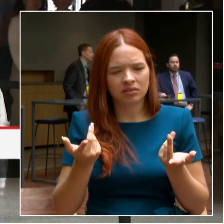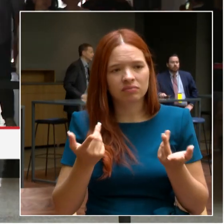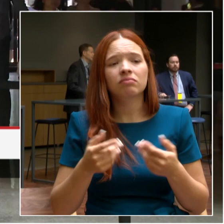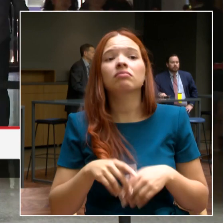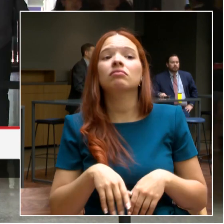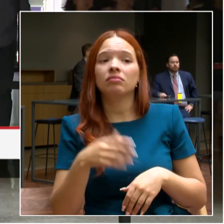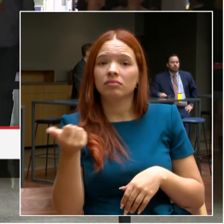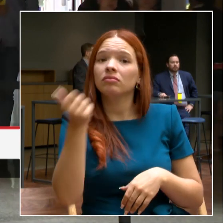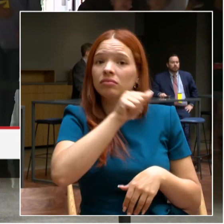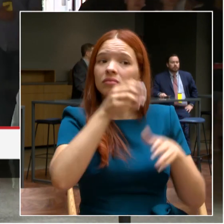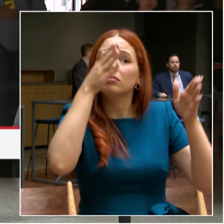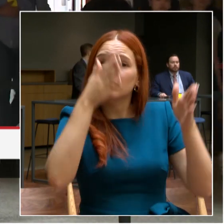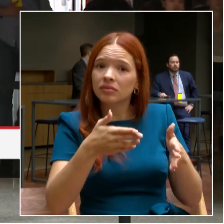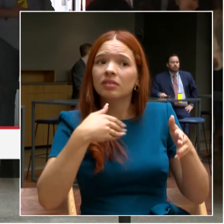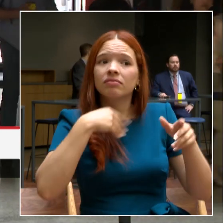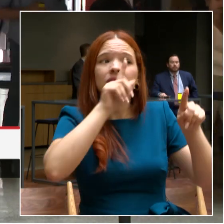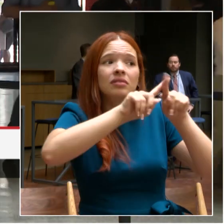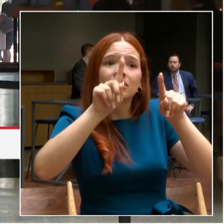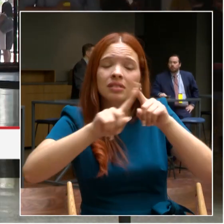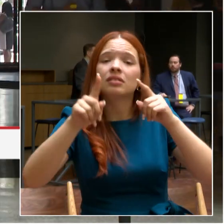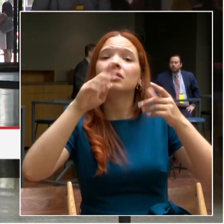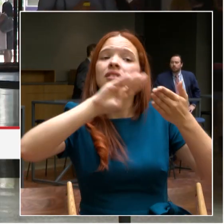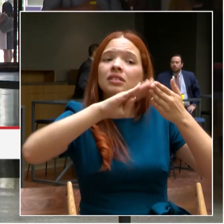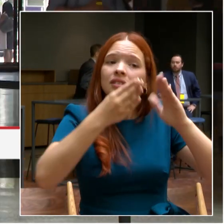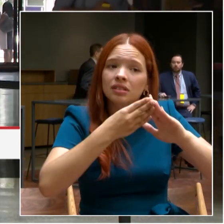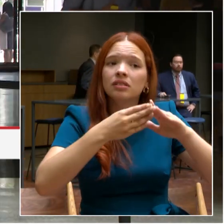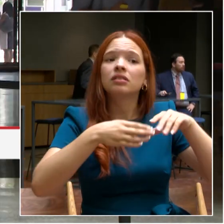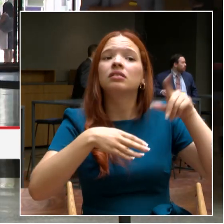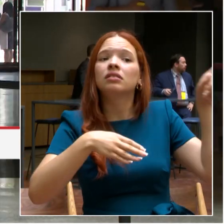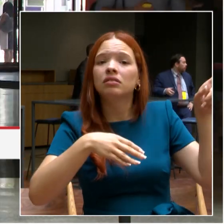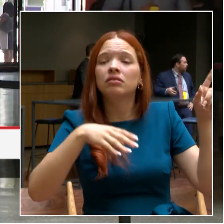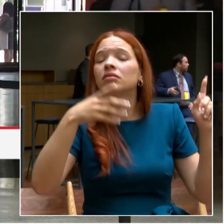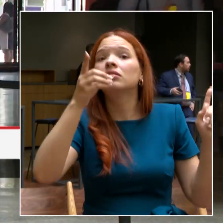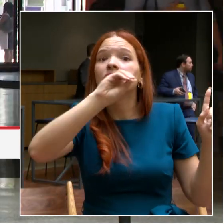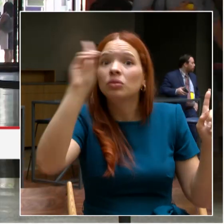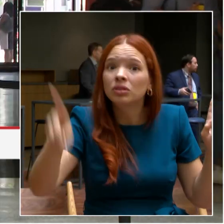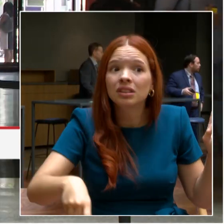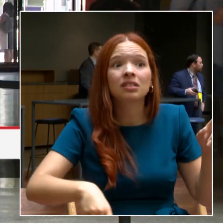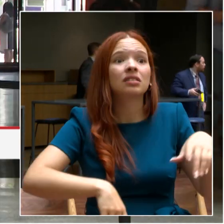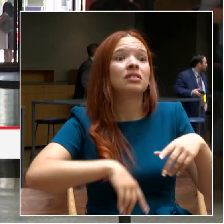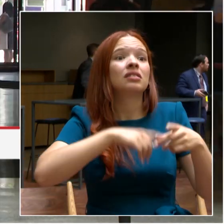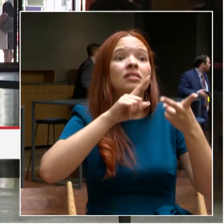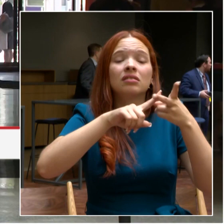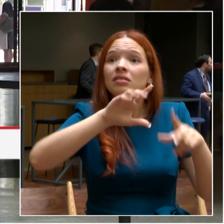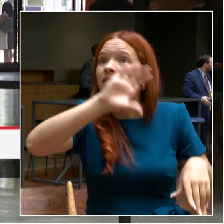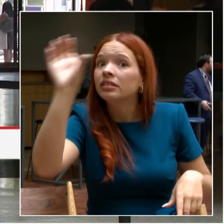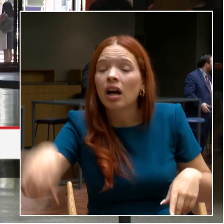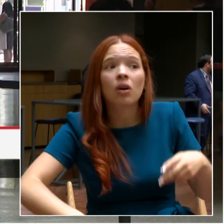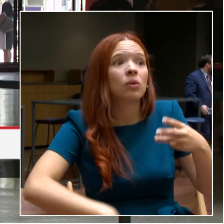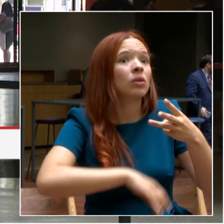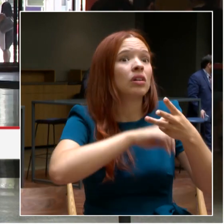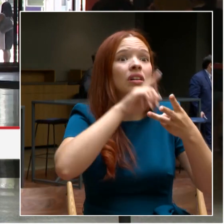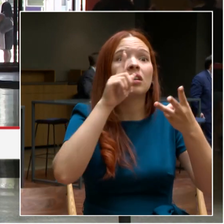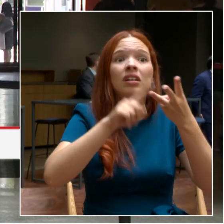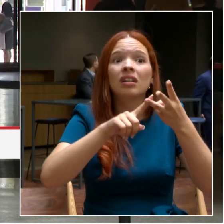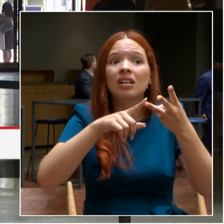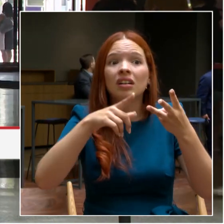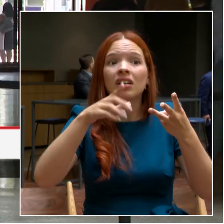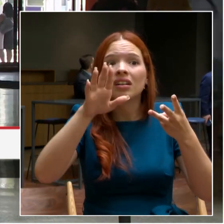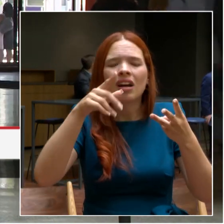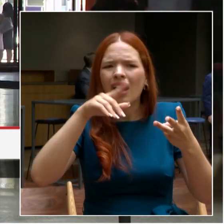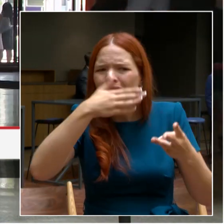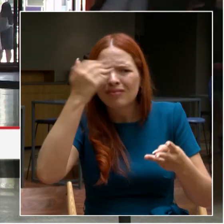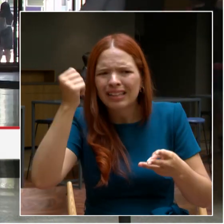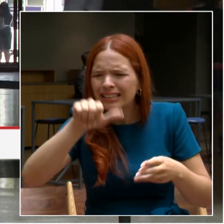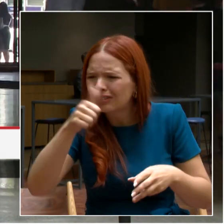cities. I know Detroit is represented here. We have Chicago. I'm going to miss some of the other cities, so forgive me for starting to go down that path. But we have folks